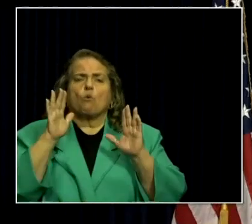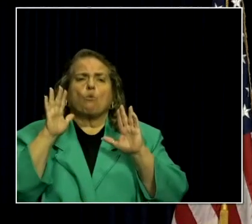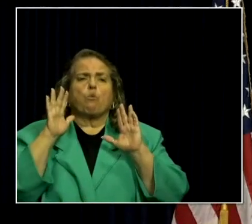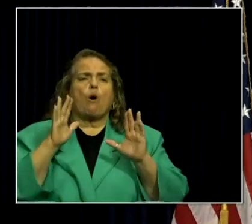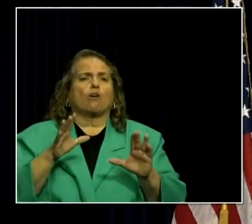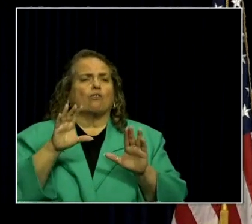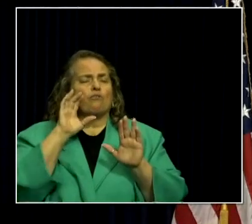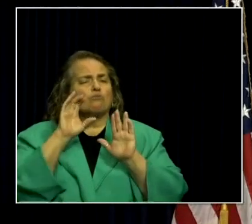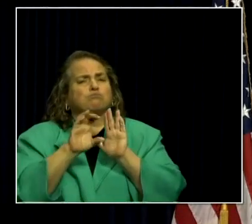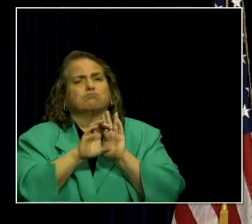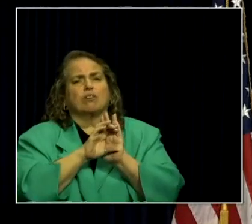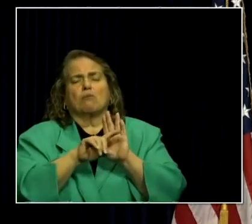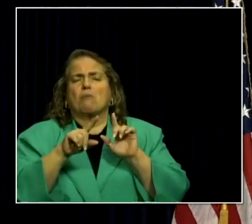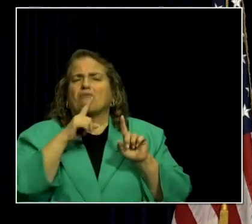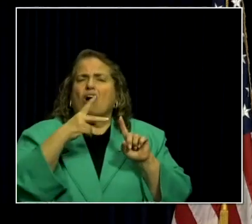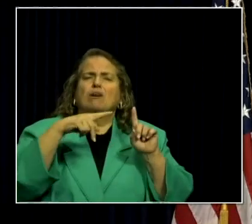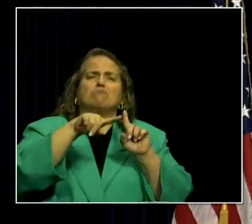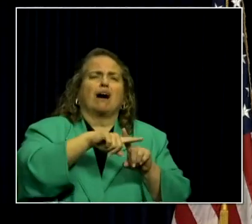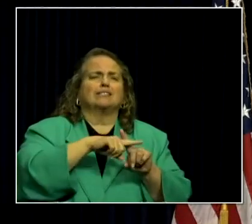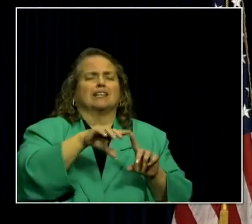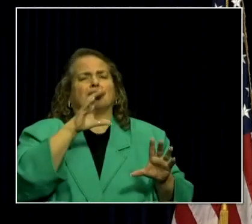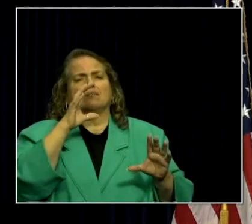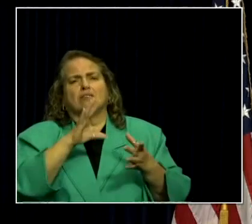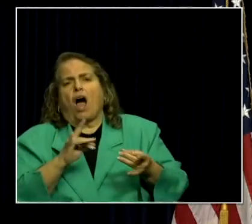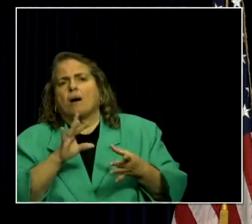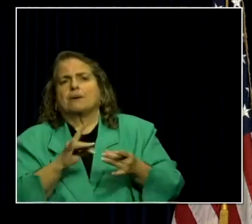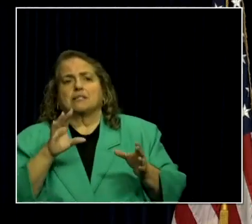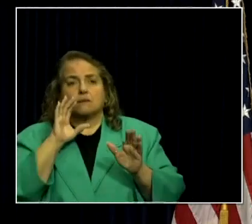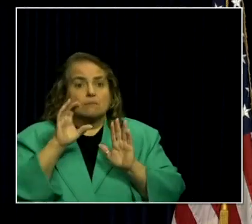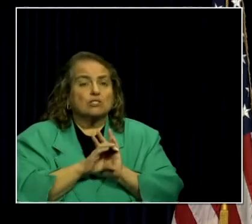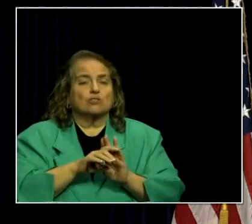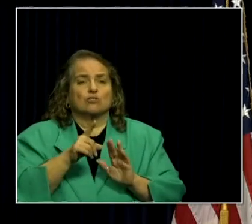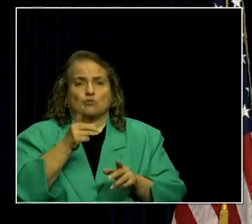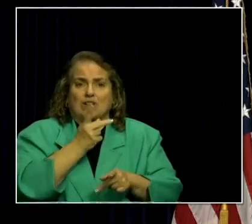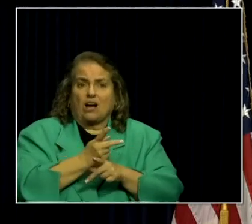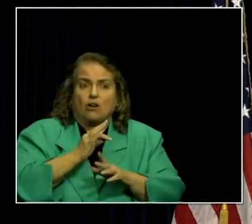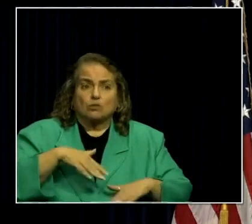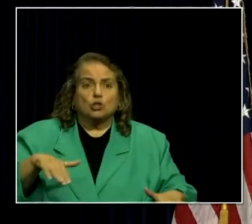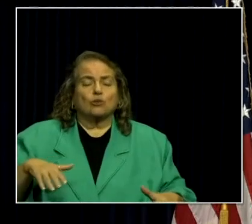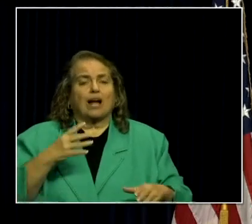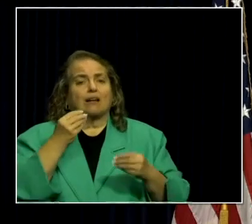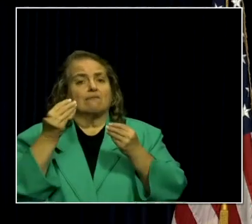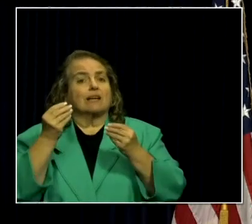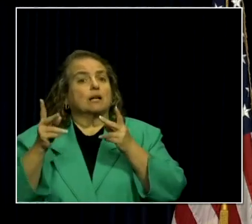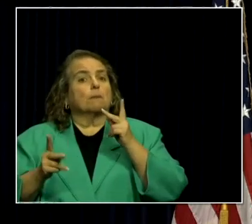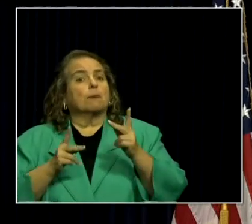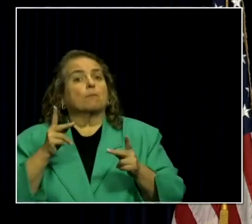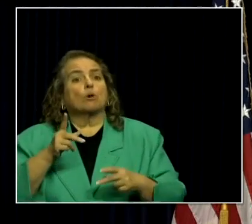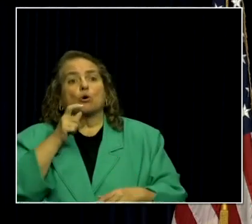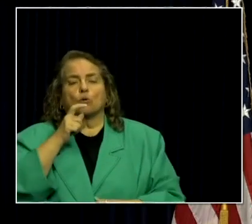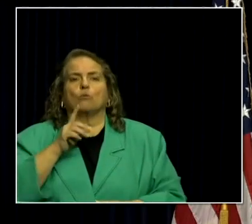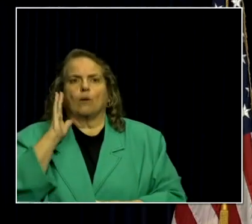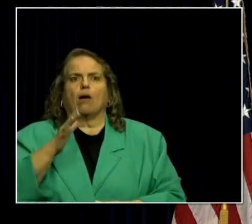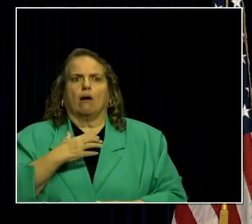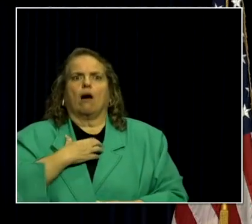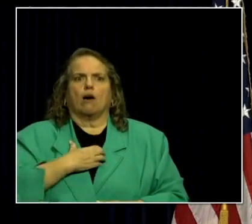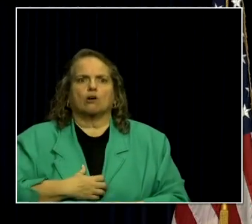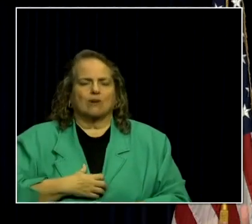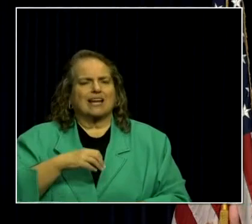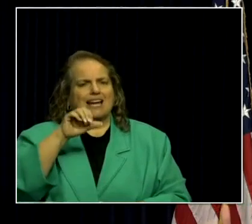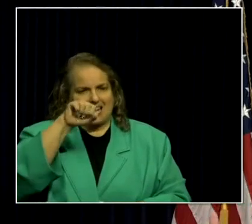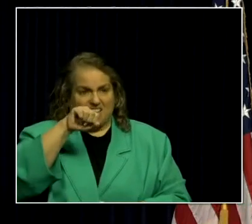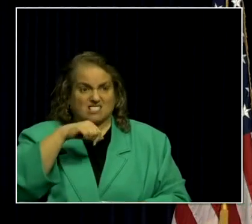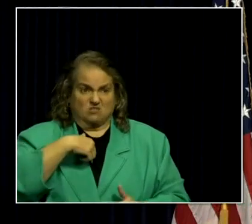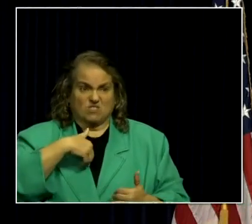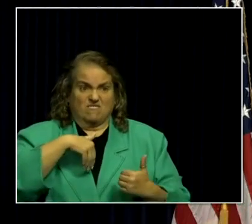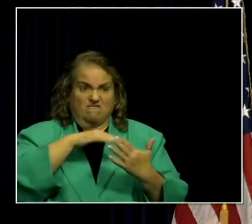other. I've seen you take care of the children around you and feed those that would be hungry. Yes, we are facing a crisis where